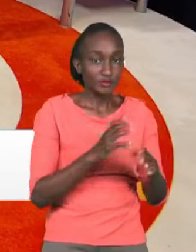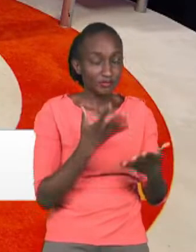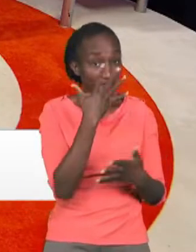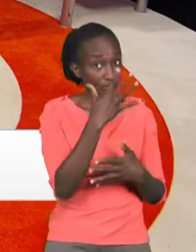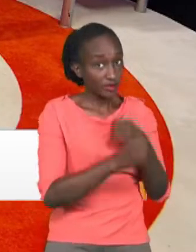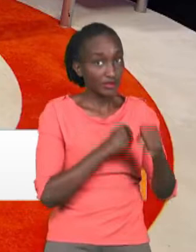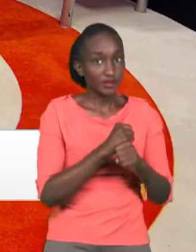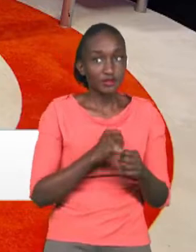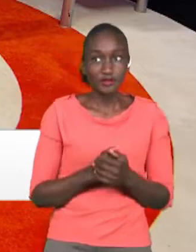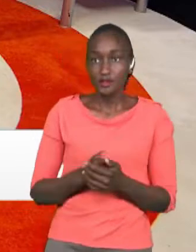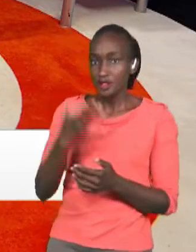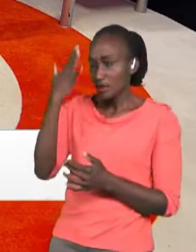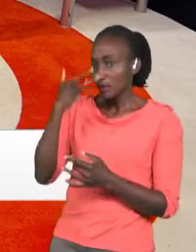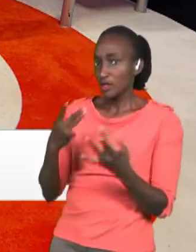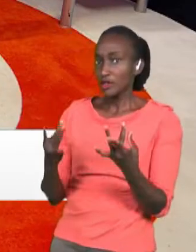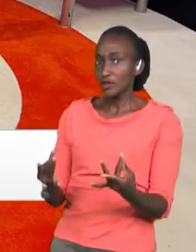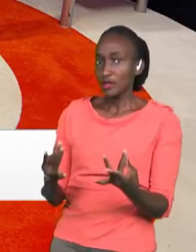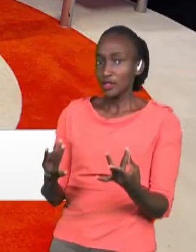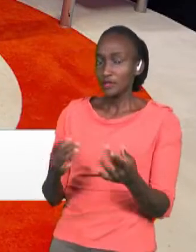Four or five years now. Yeah. Five. Why yoga? And